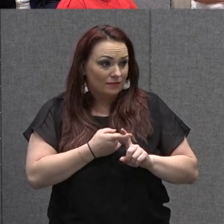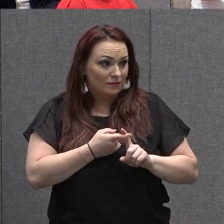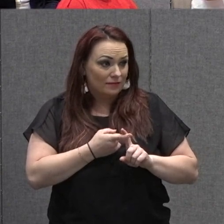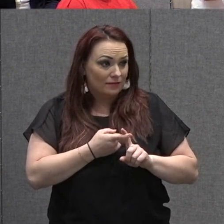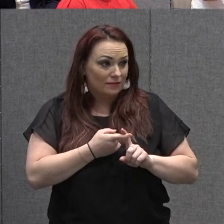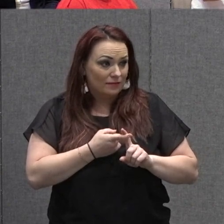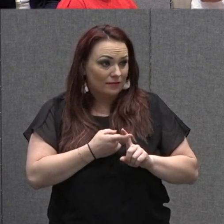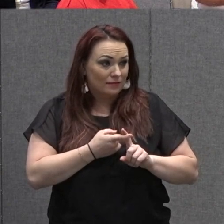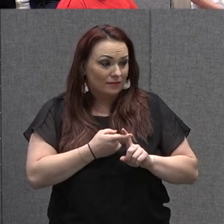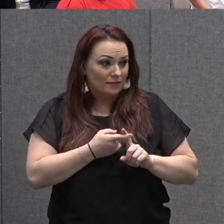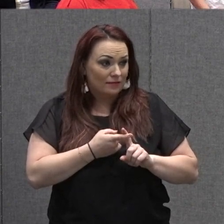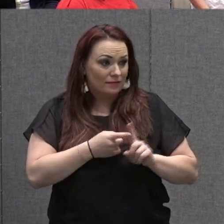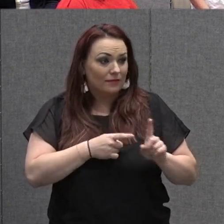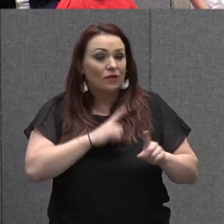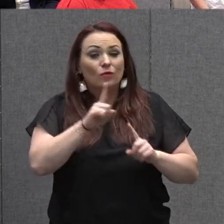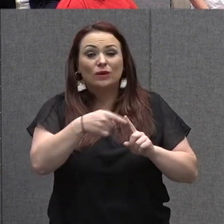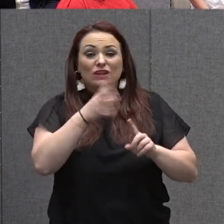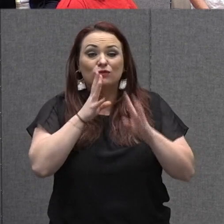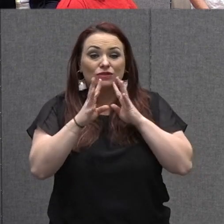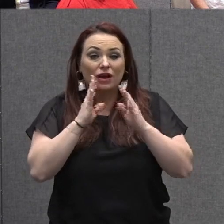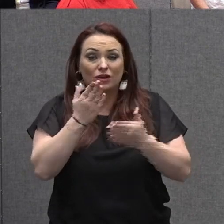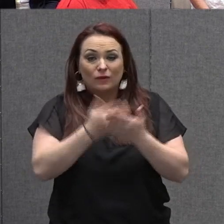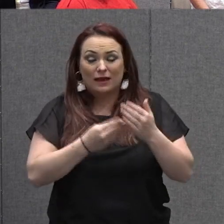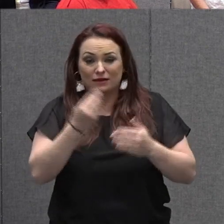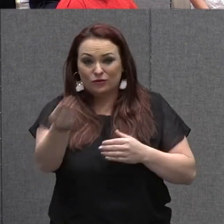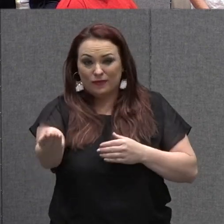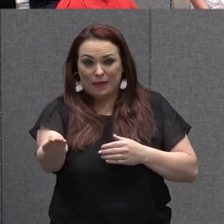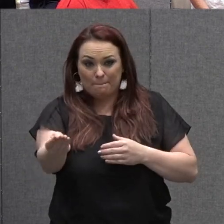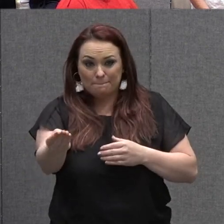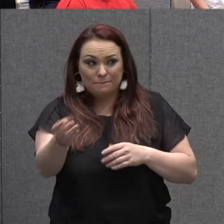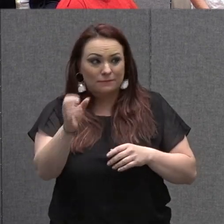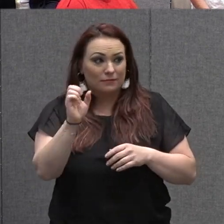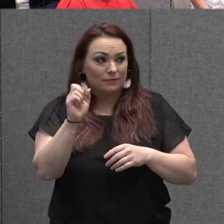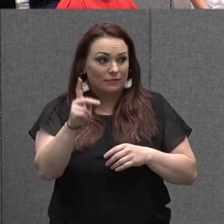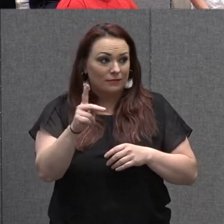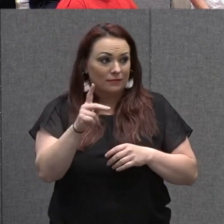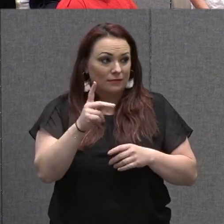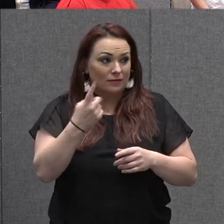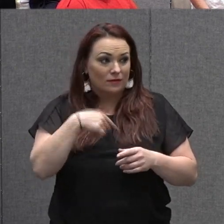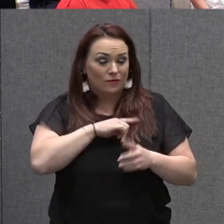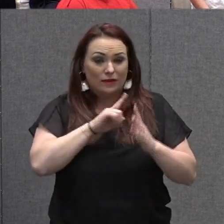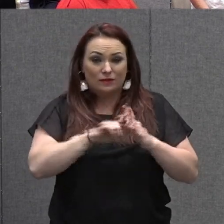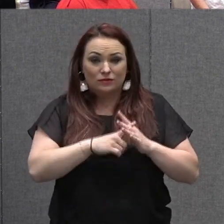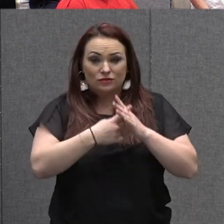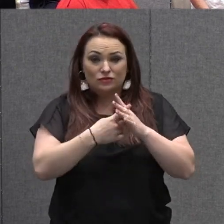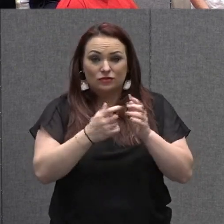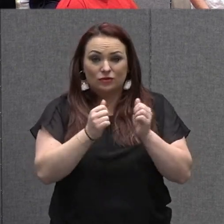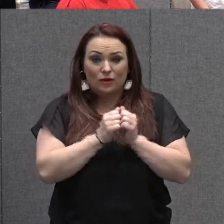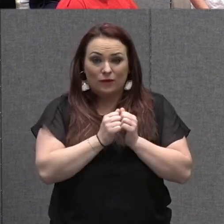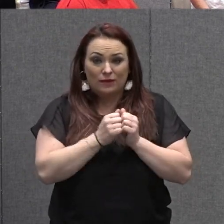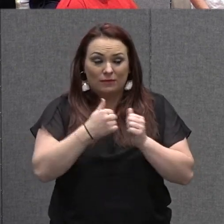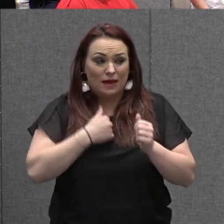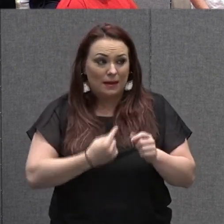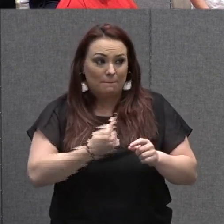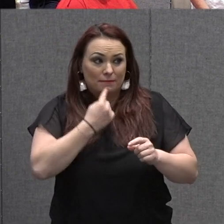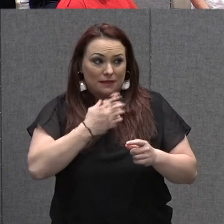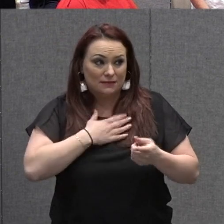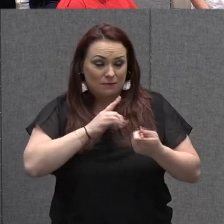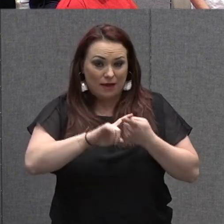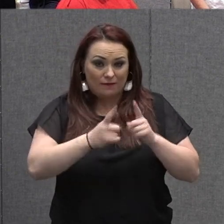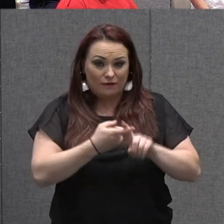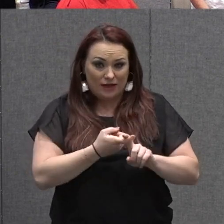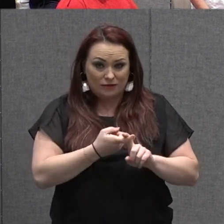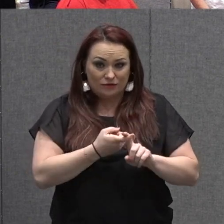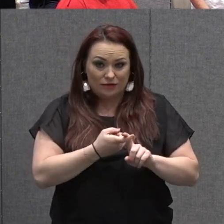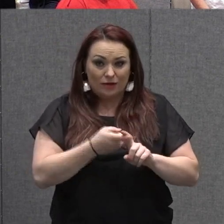Oh, you got it. Yeah. Okay, so we're going to start off with I miss my friends.